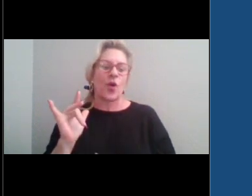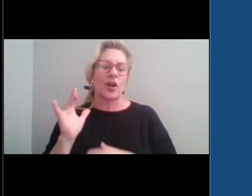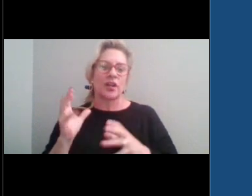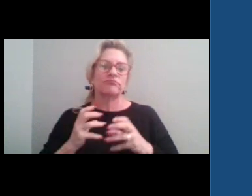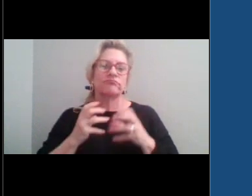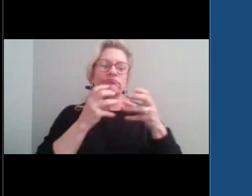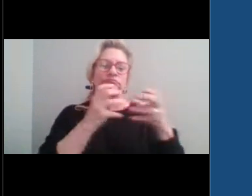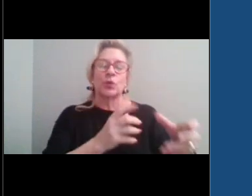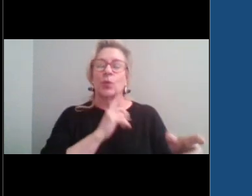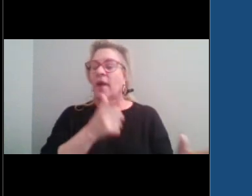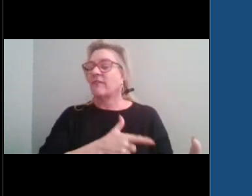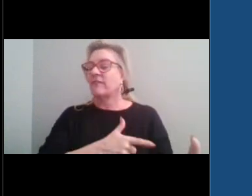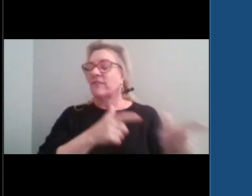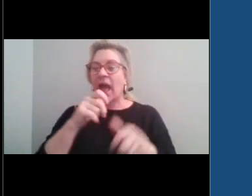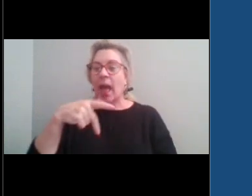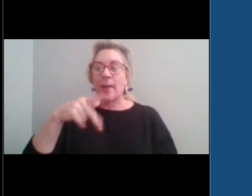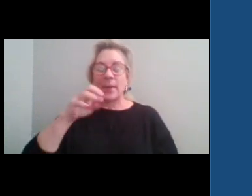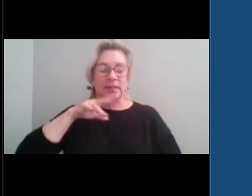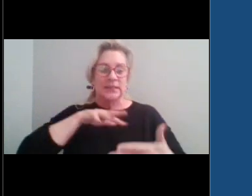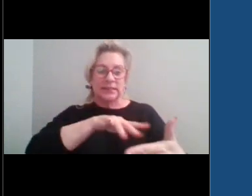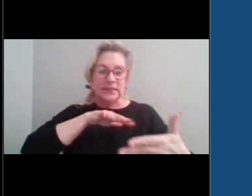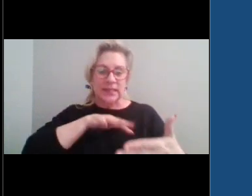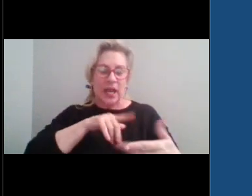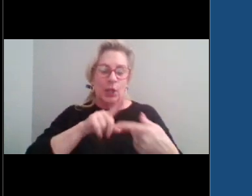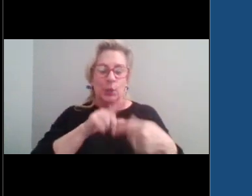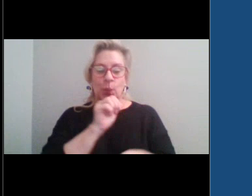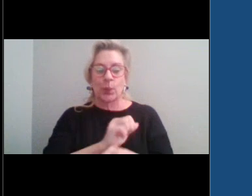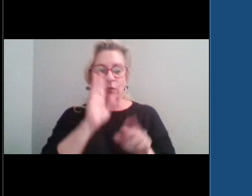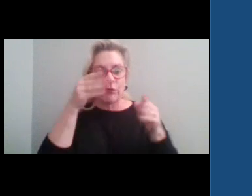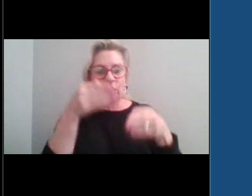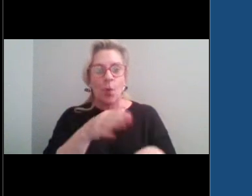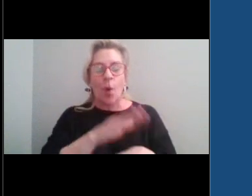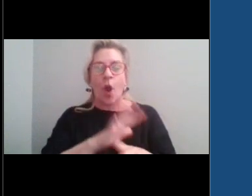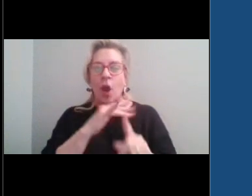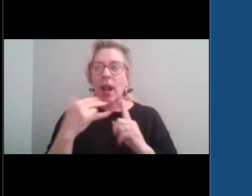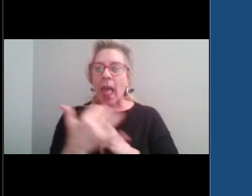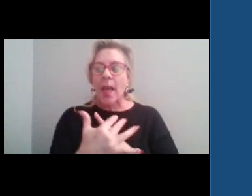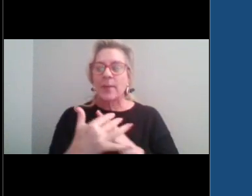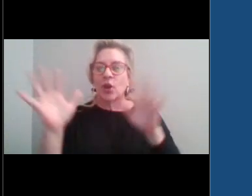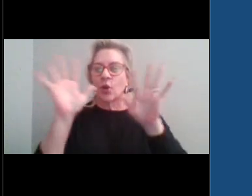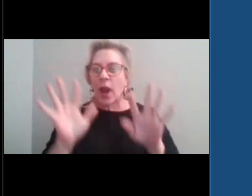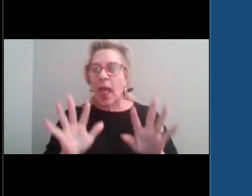very fast-paced study tour focused on climate change policies,